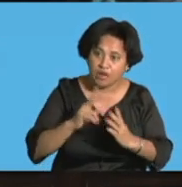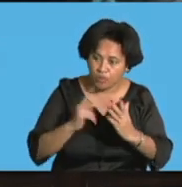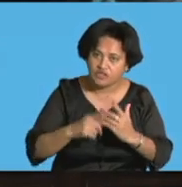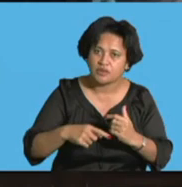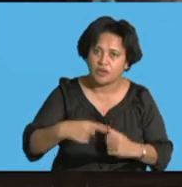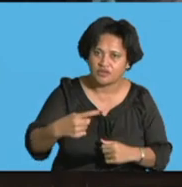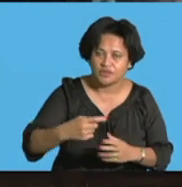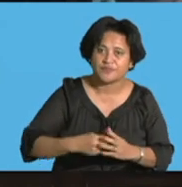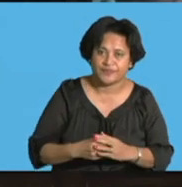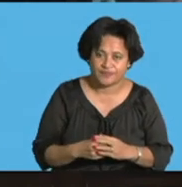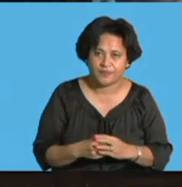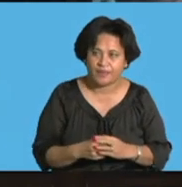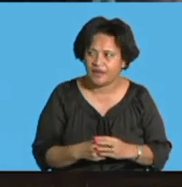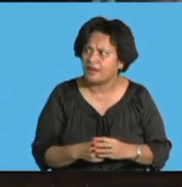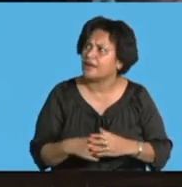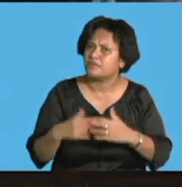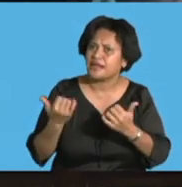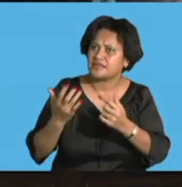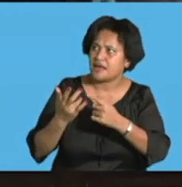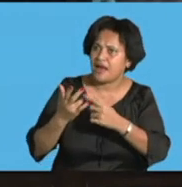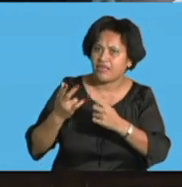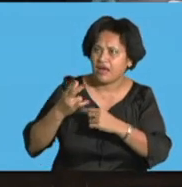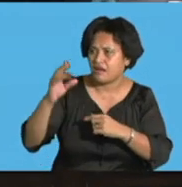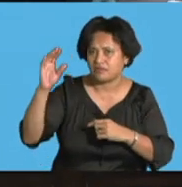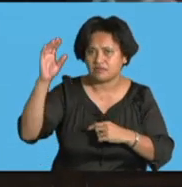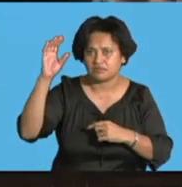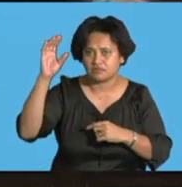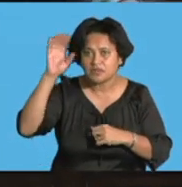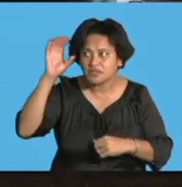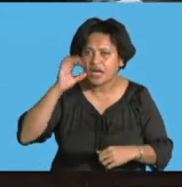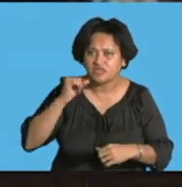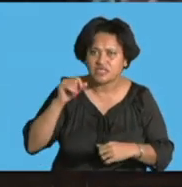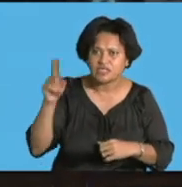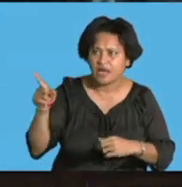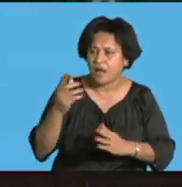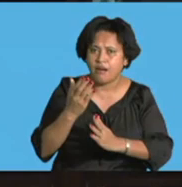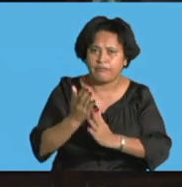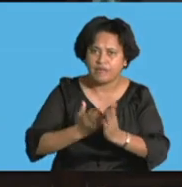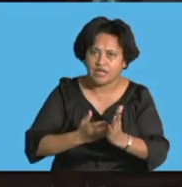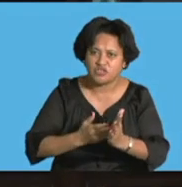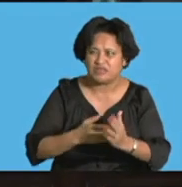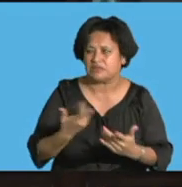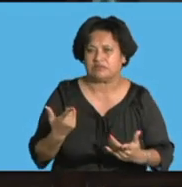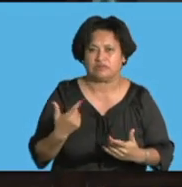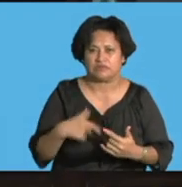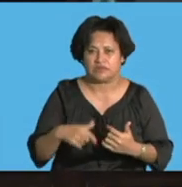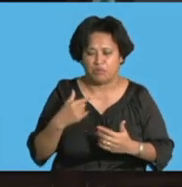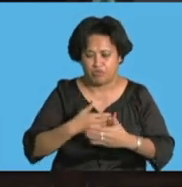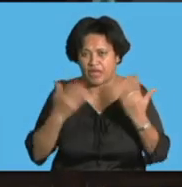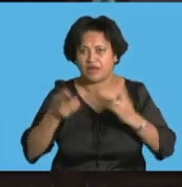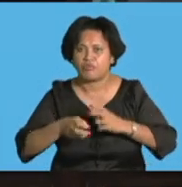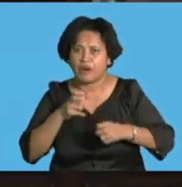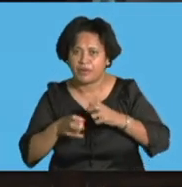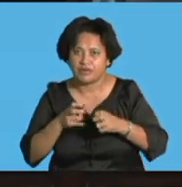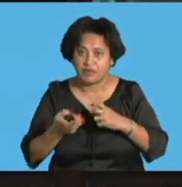nations, budgetary consolidation means real pain. So to achieve this responsible economic management while